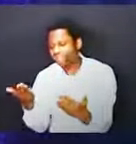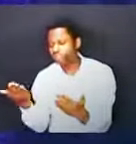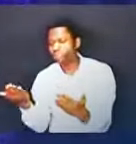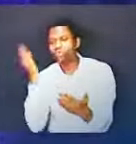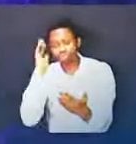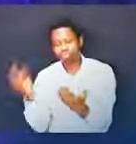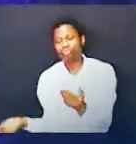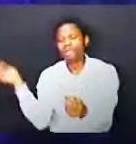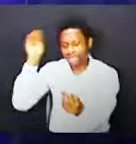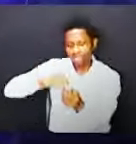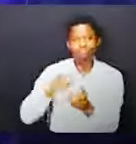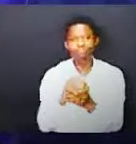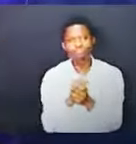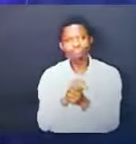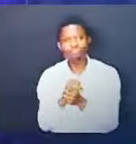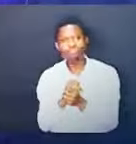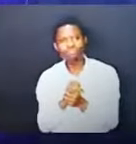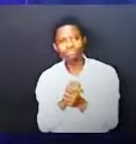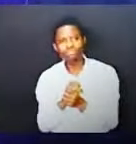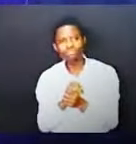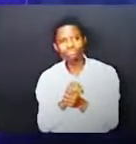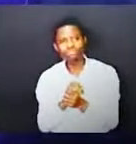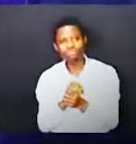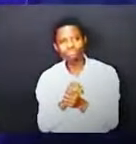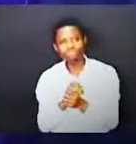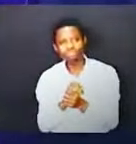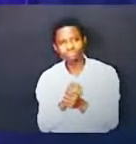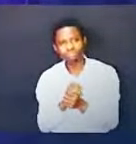the tree says,